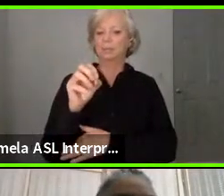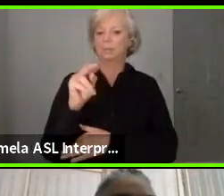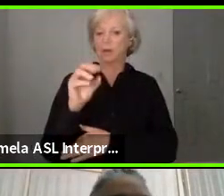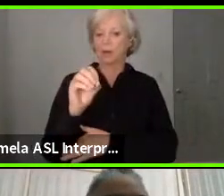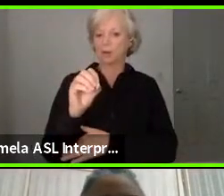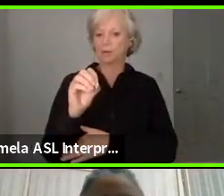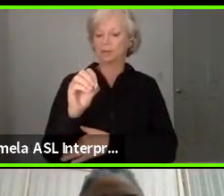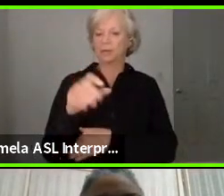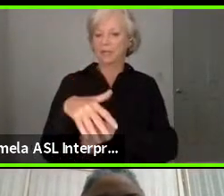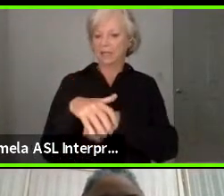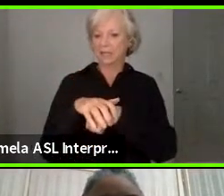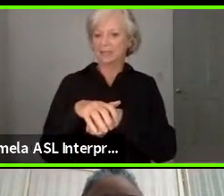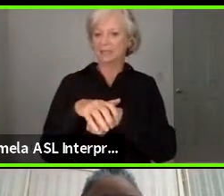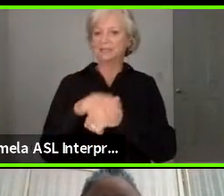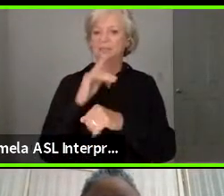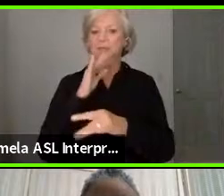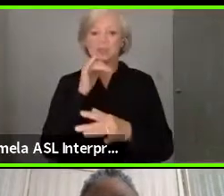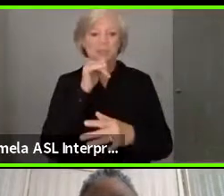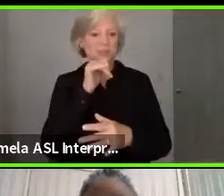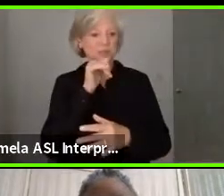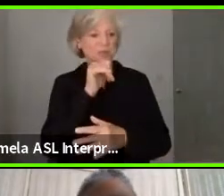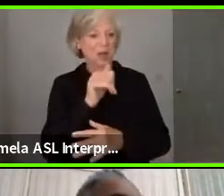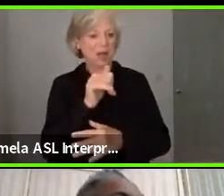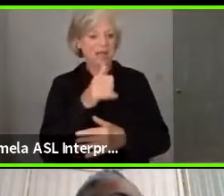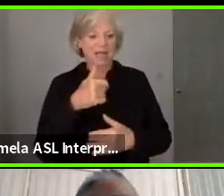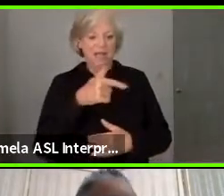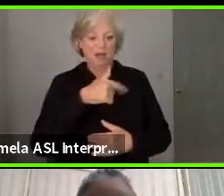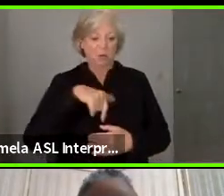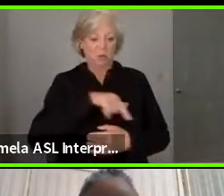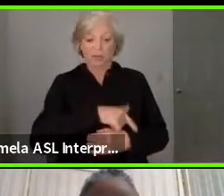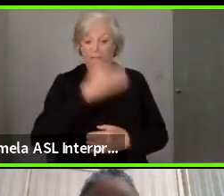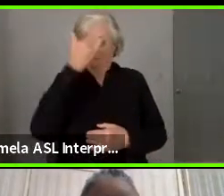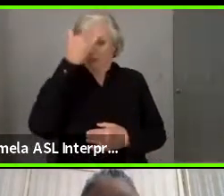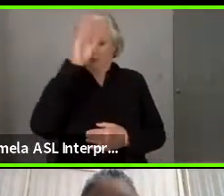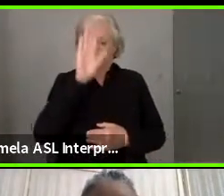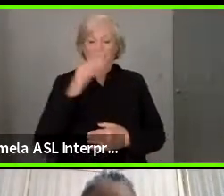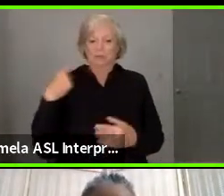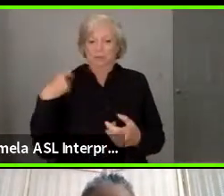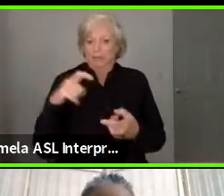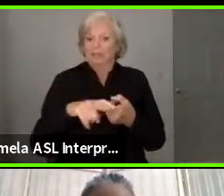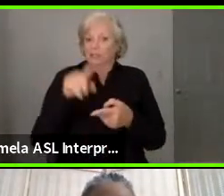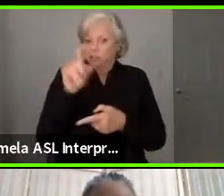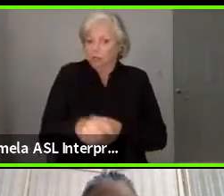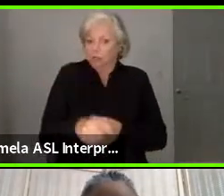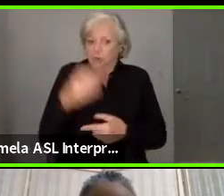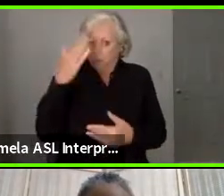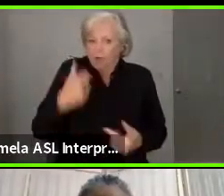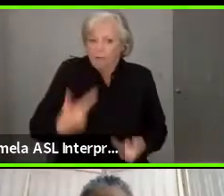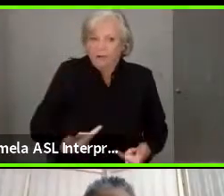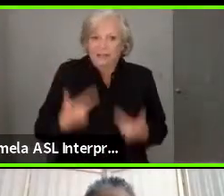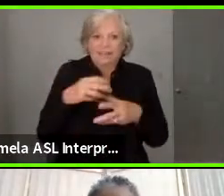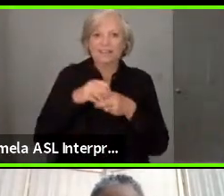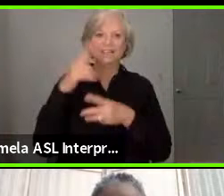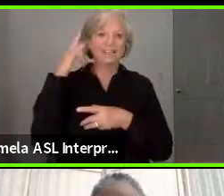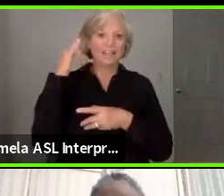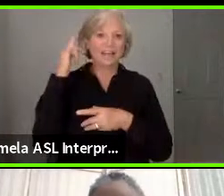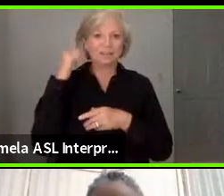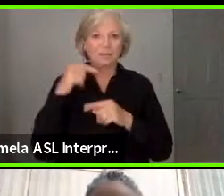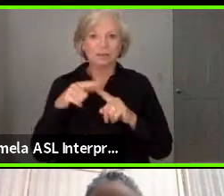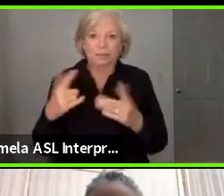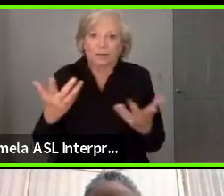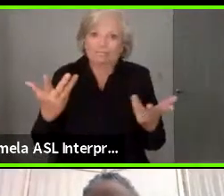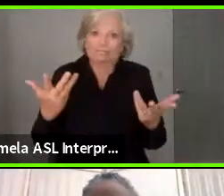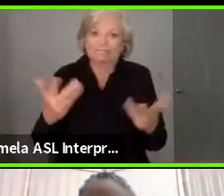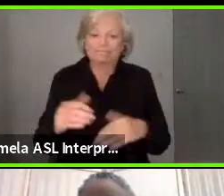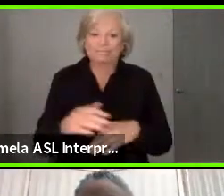us not to know Spanish, I think, if we live in California. So any comments, questions? Again, thank you